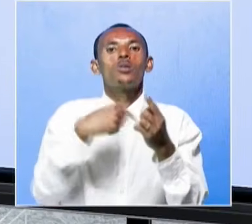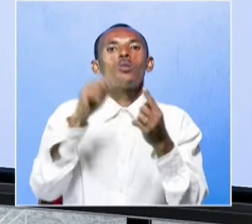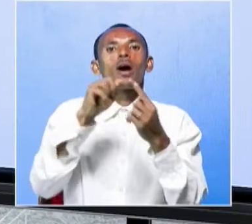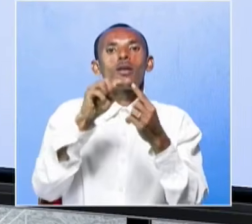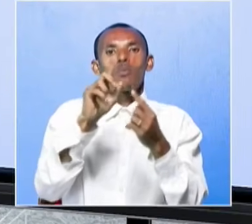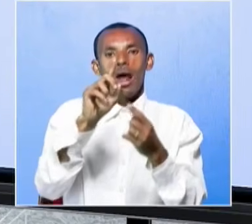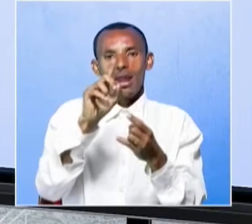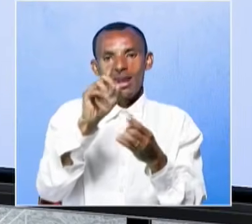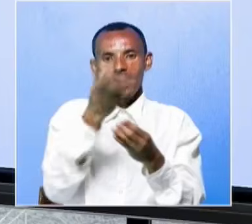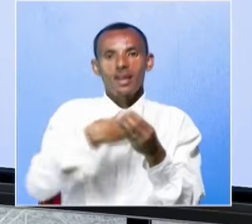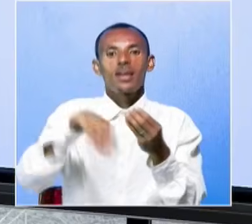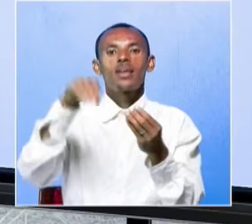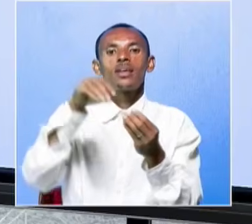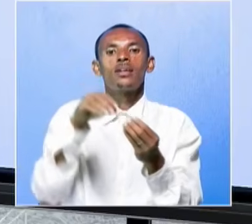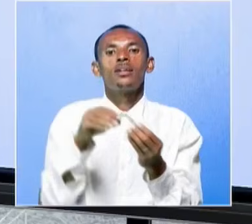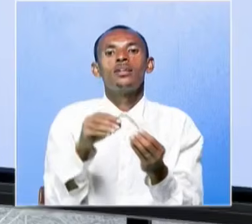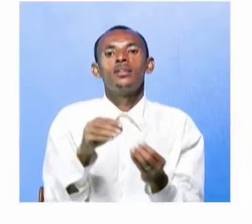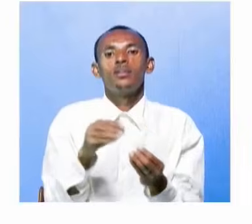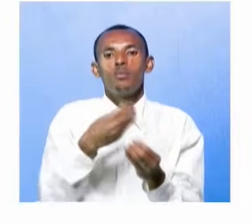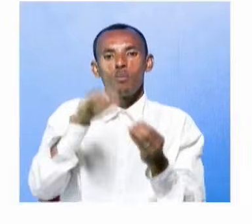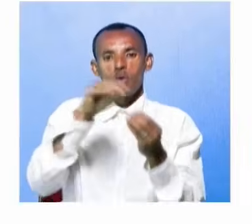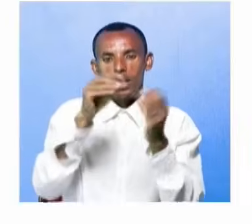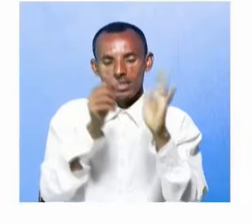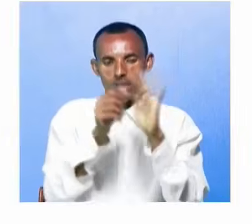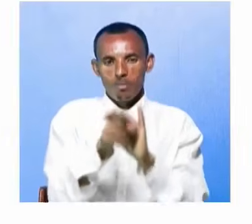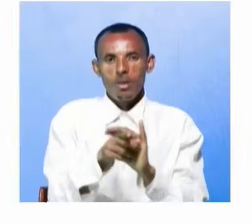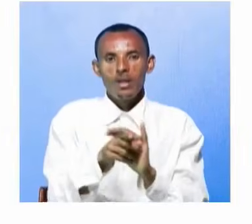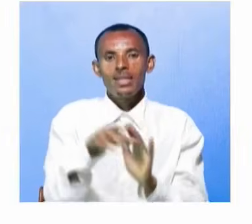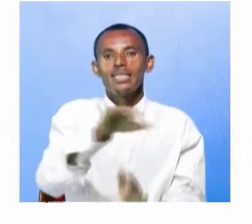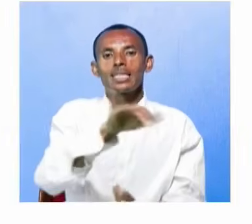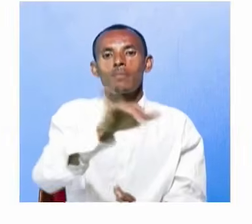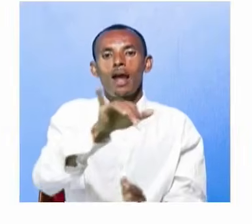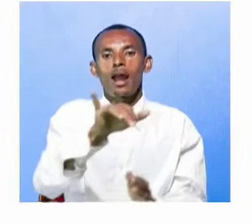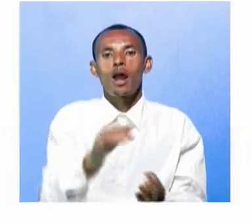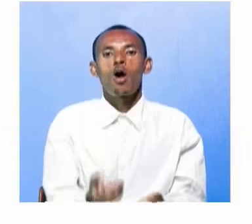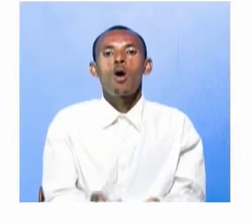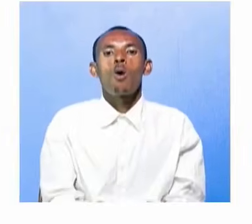more example regarding similar polygon,